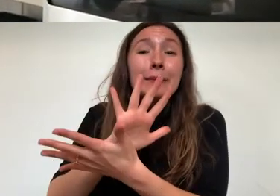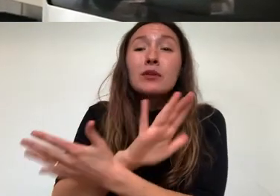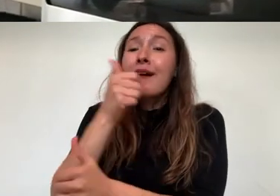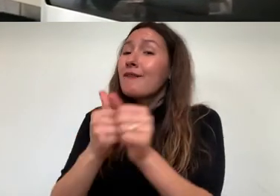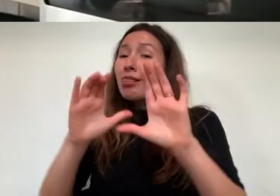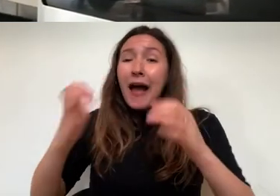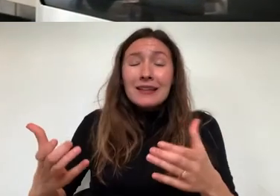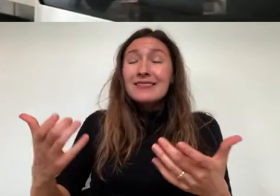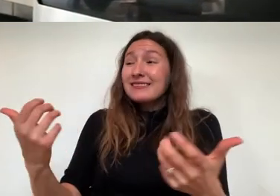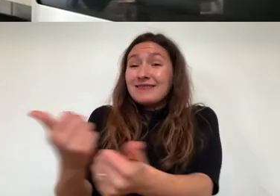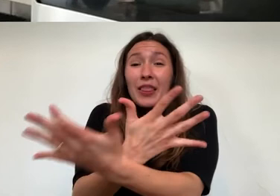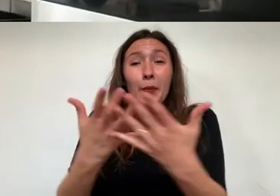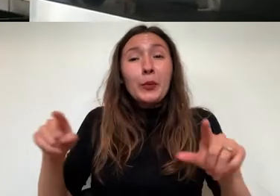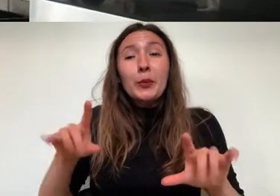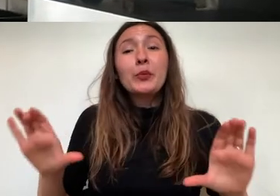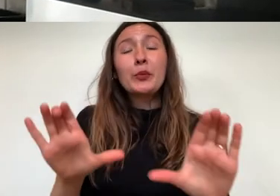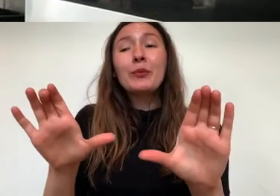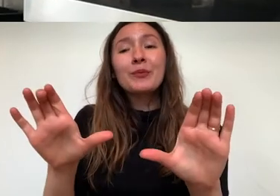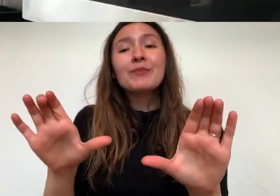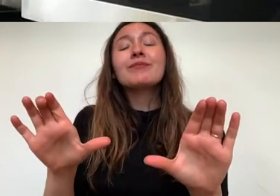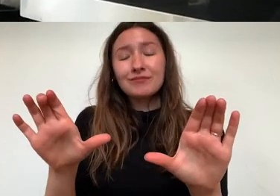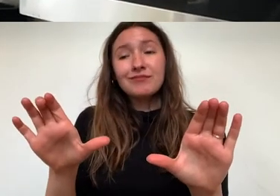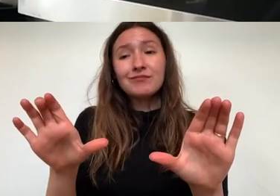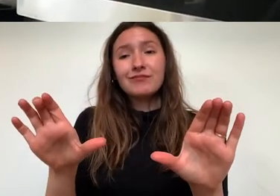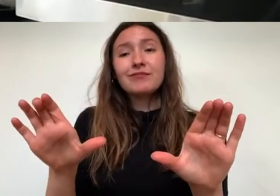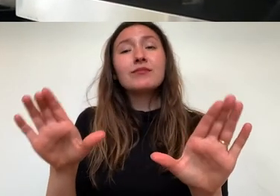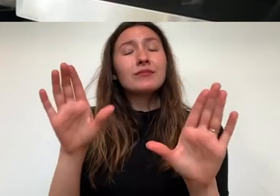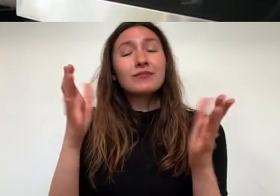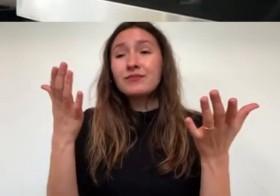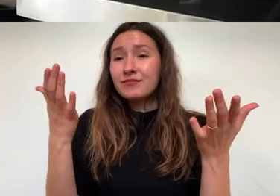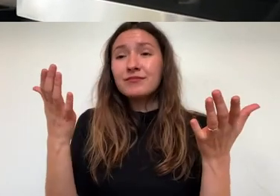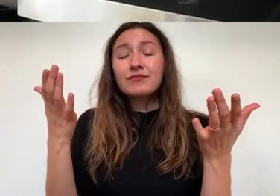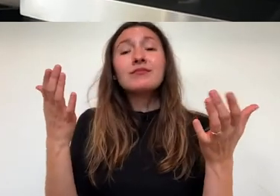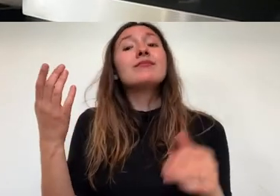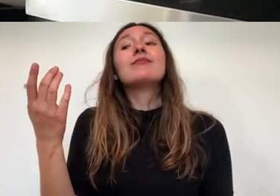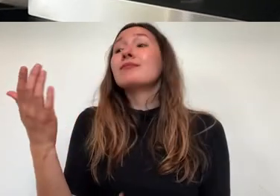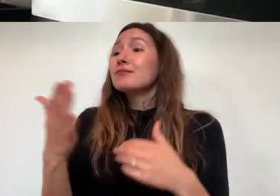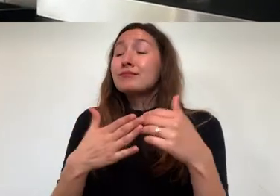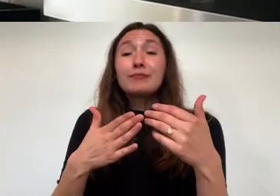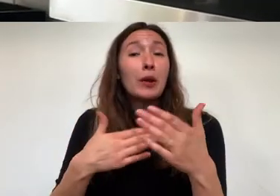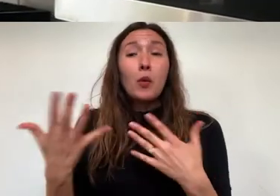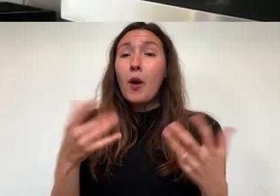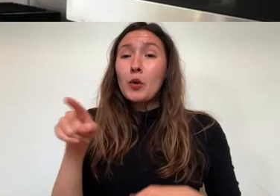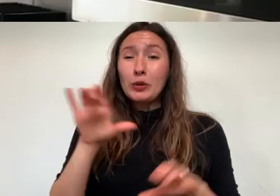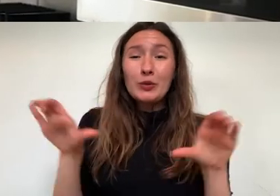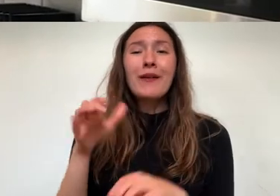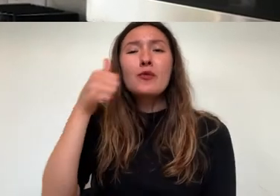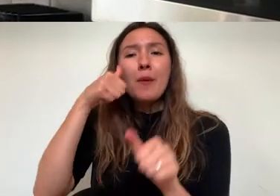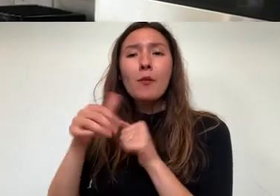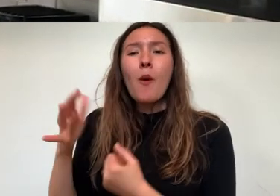study, your finals, your papers, all of that stuff, that you constantly return to the beginning of what is